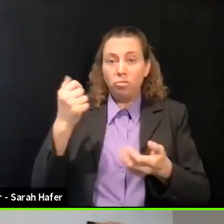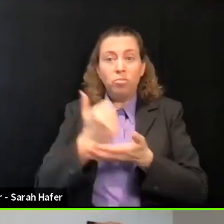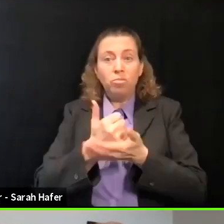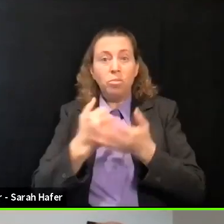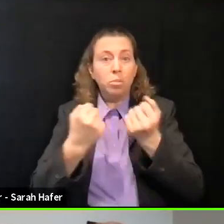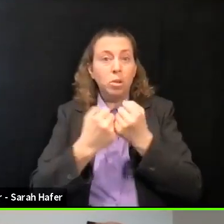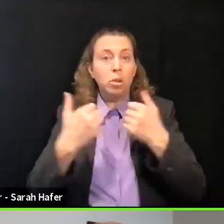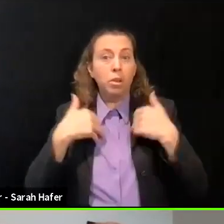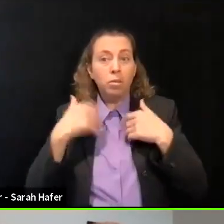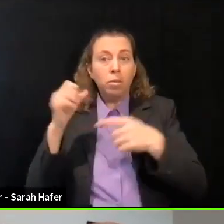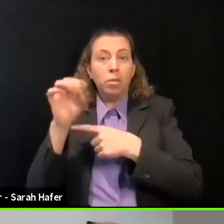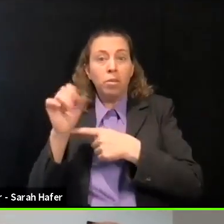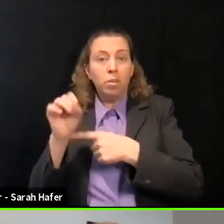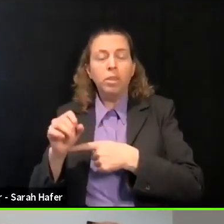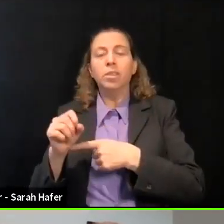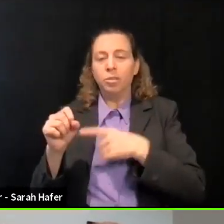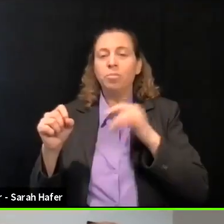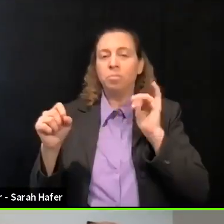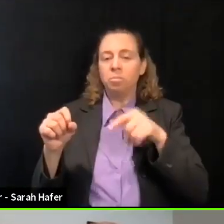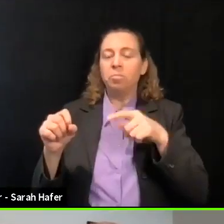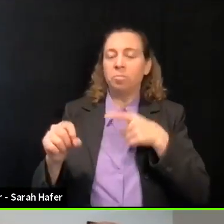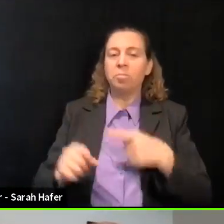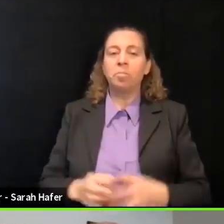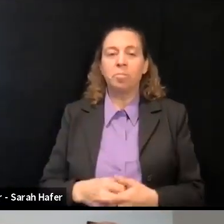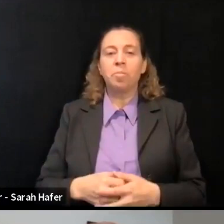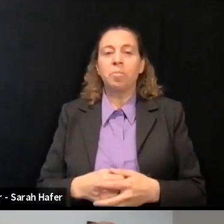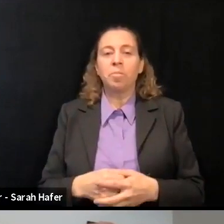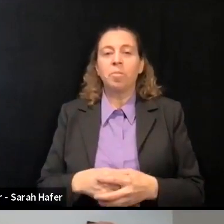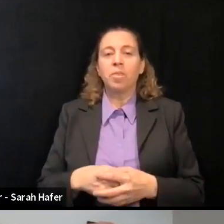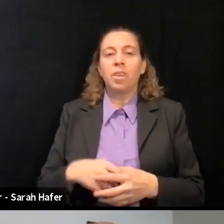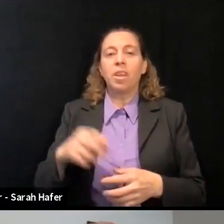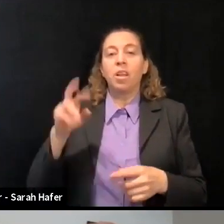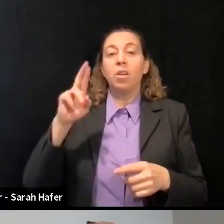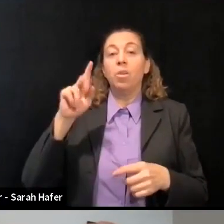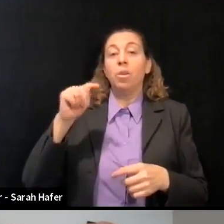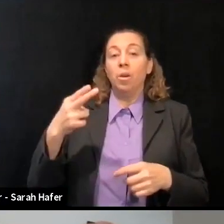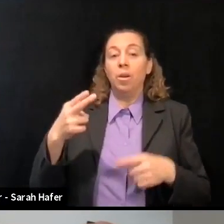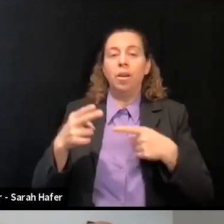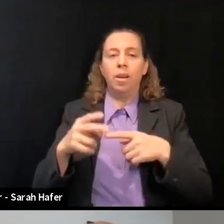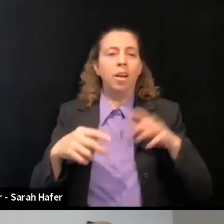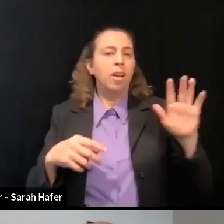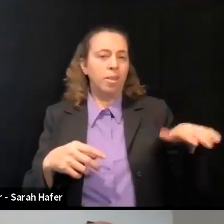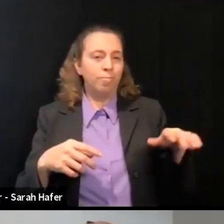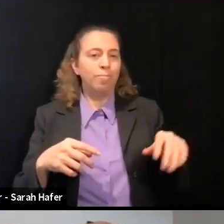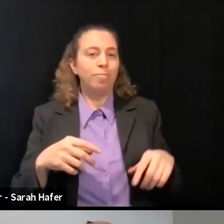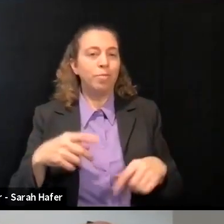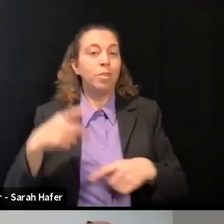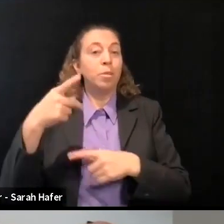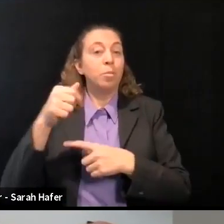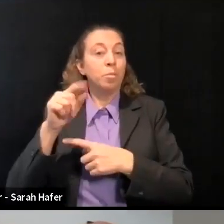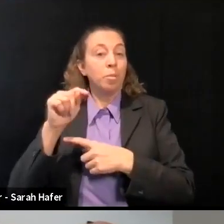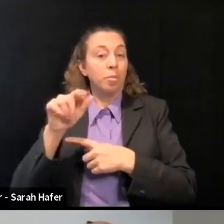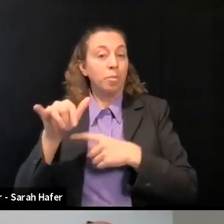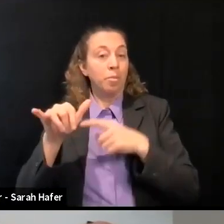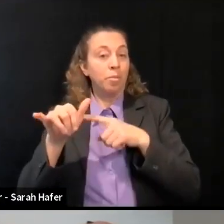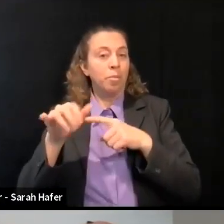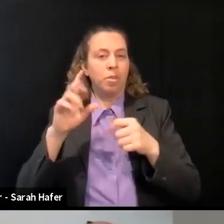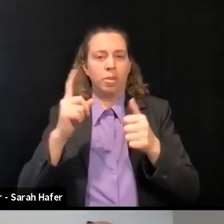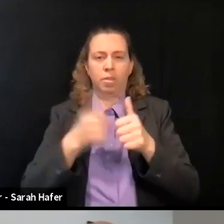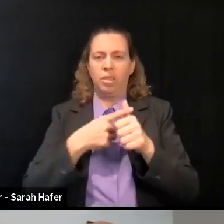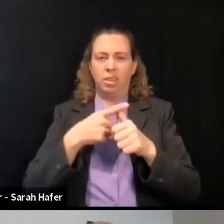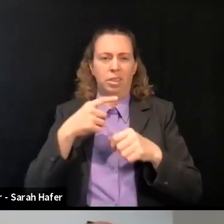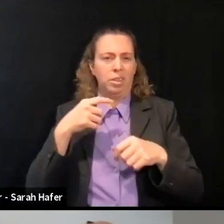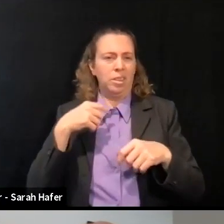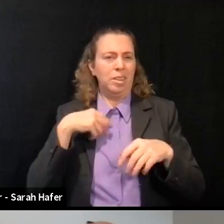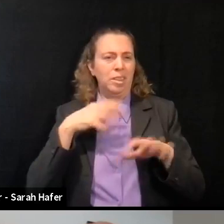Would you like to take that, Ruth? I would take part of it. Patty, first, I'm very sorry that you're going through a difficult